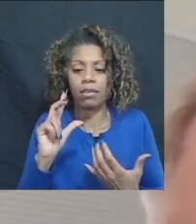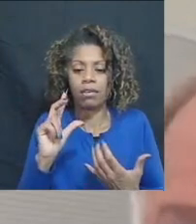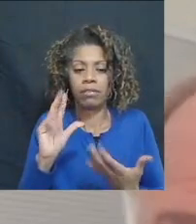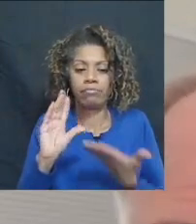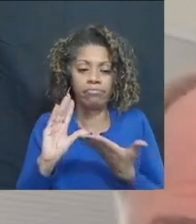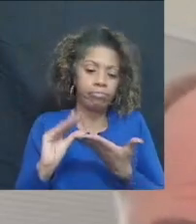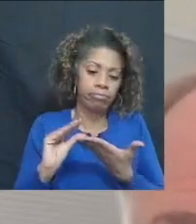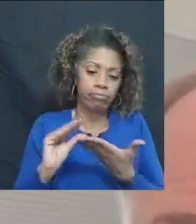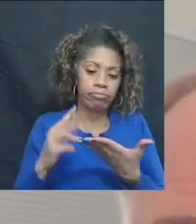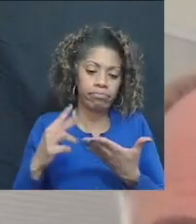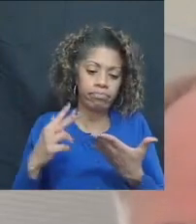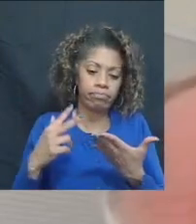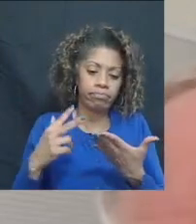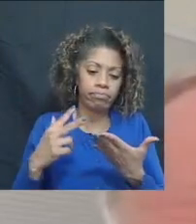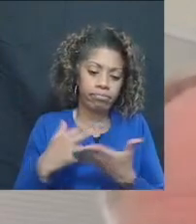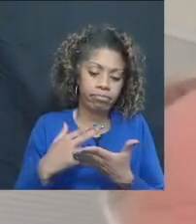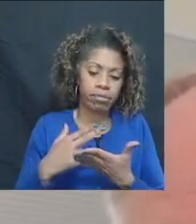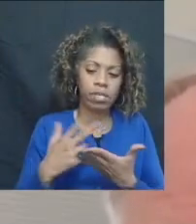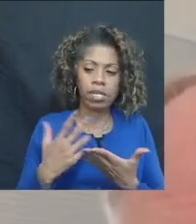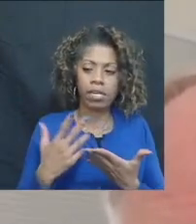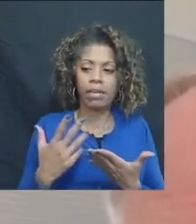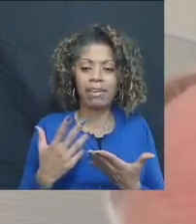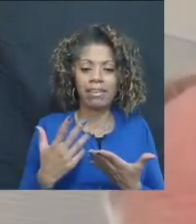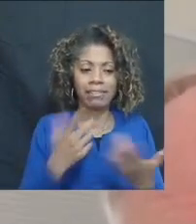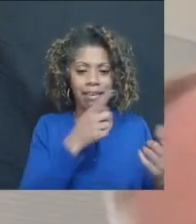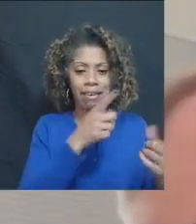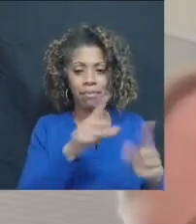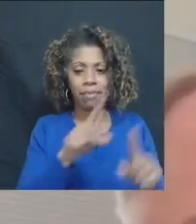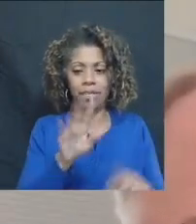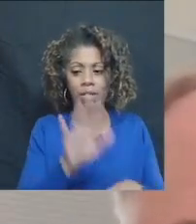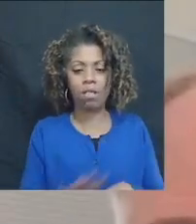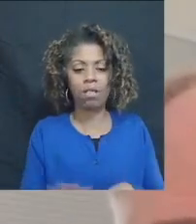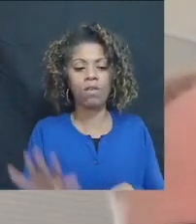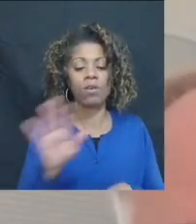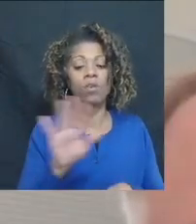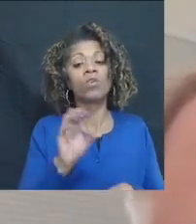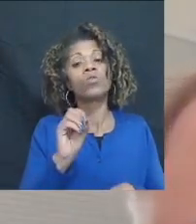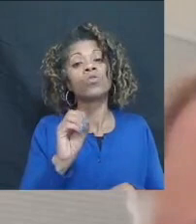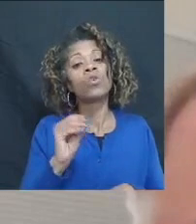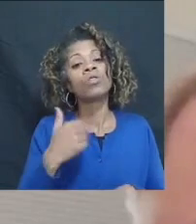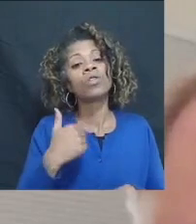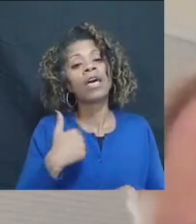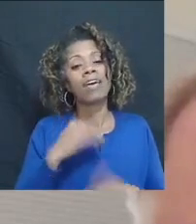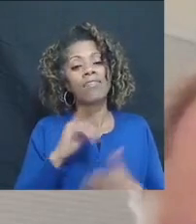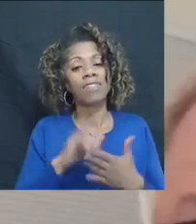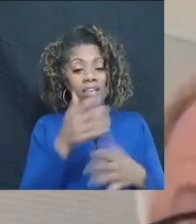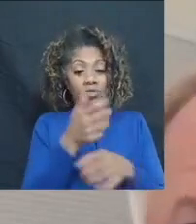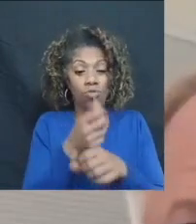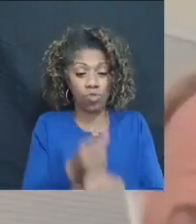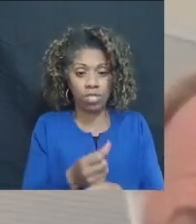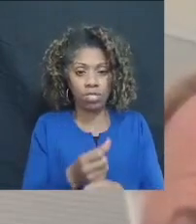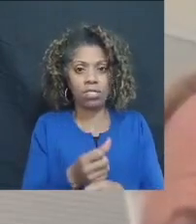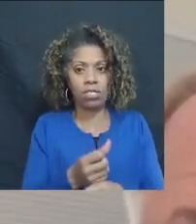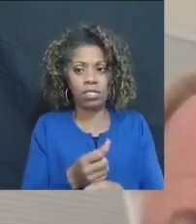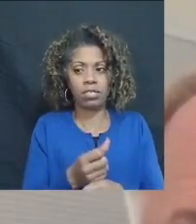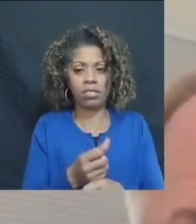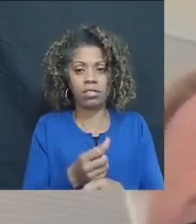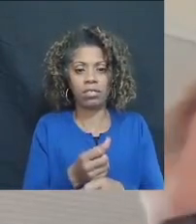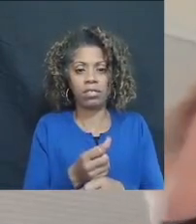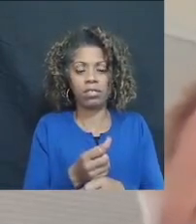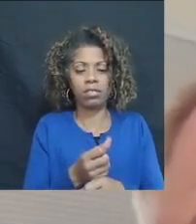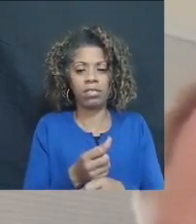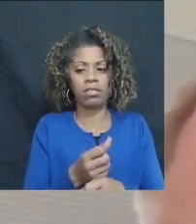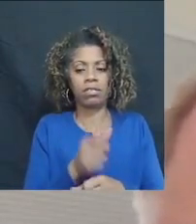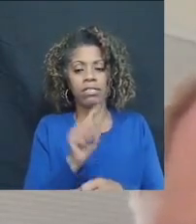having trusted sources of information that they can turn to in times like COVID are just critically important.